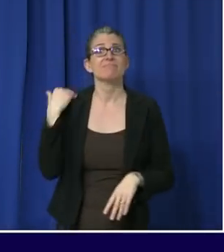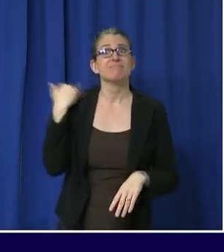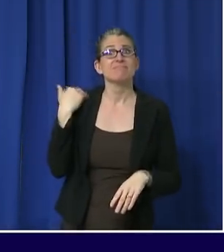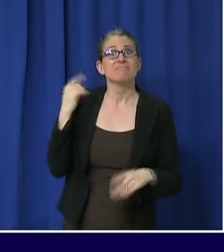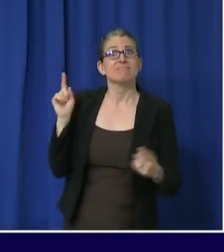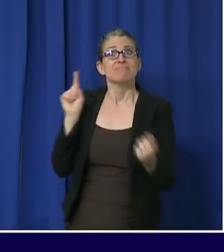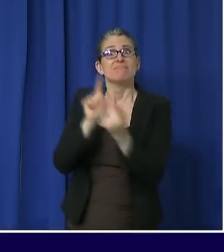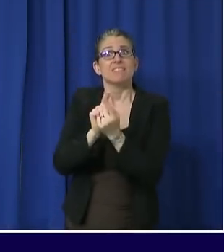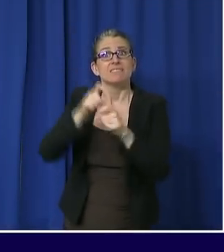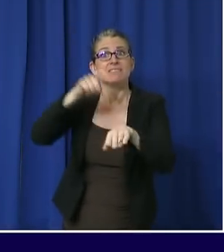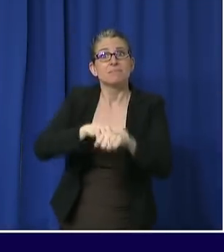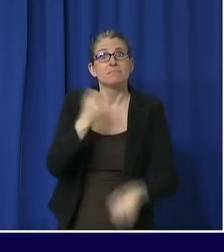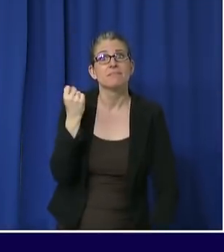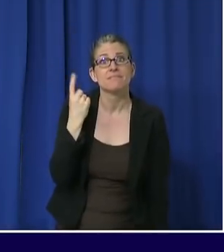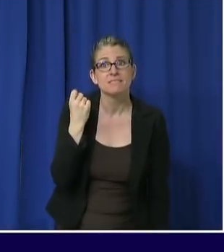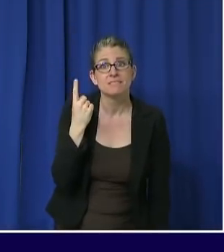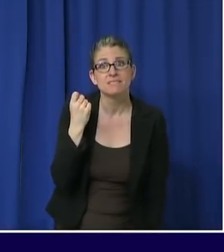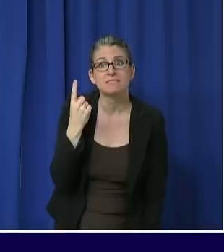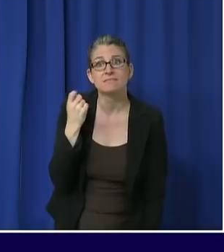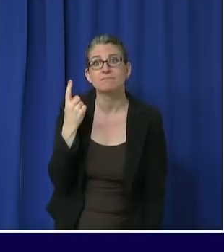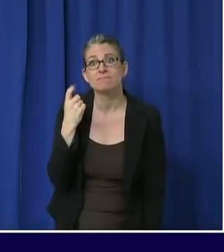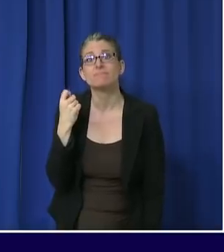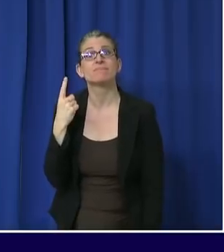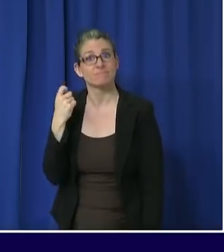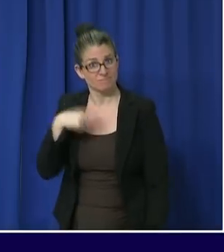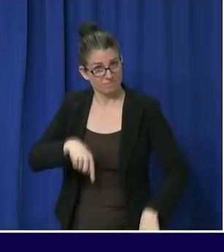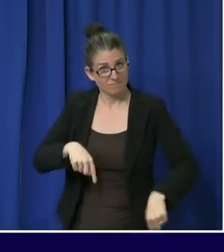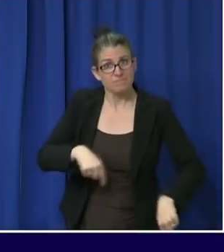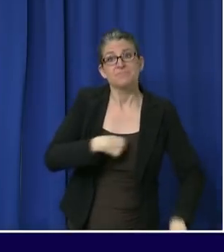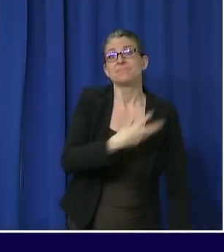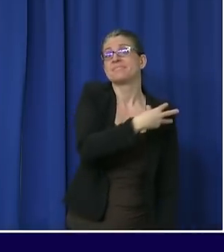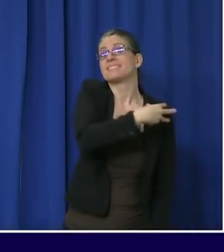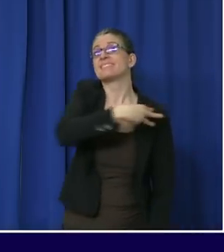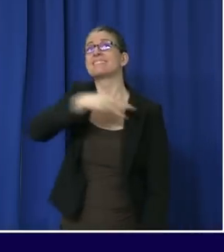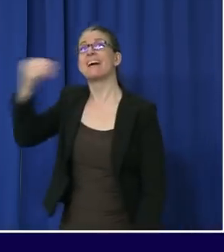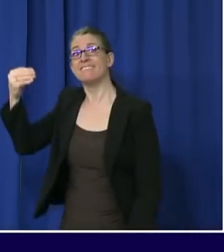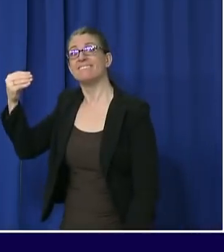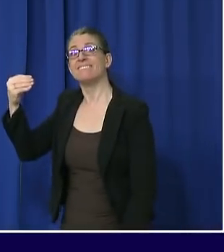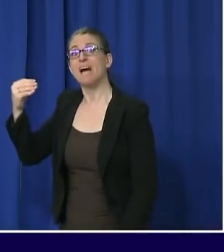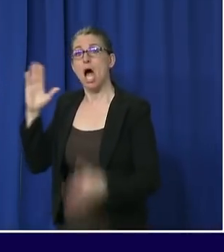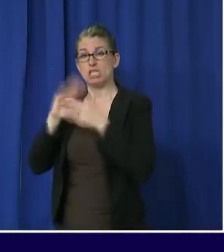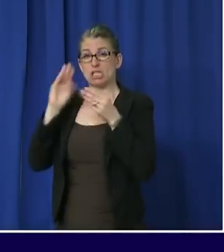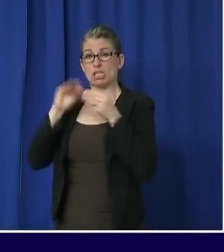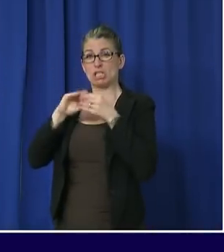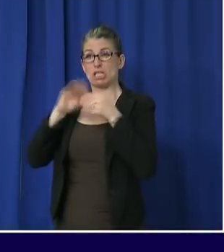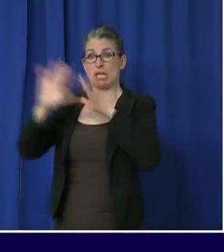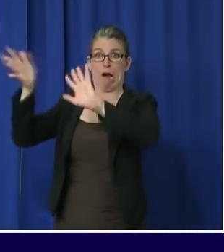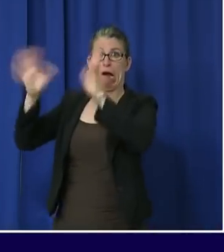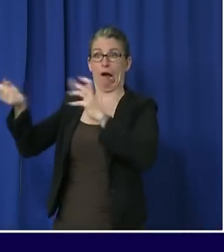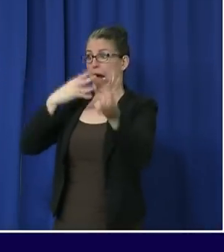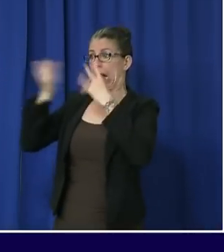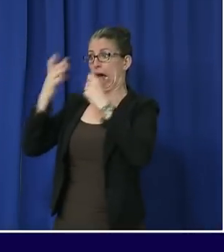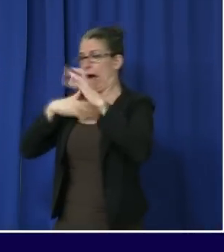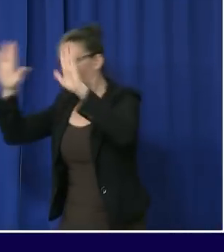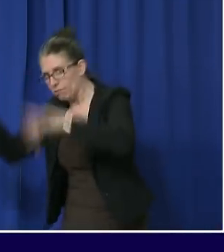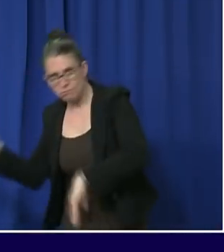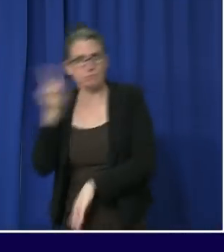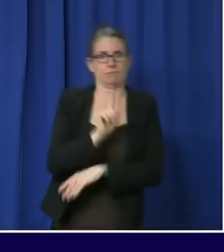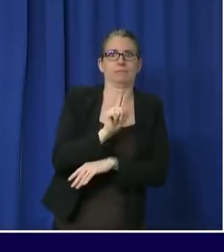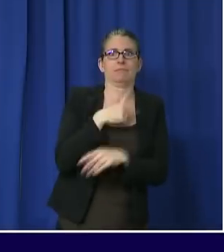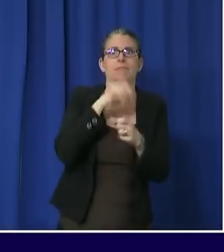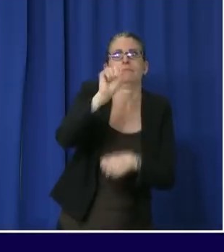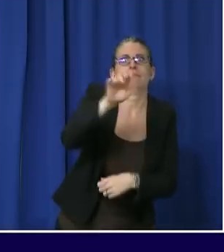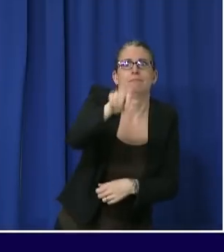report on. Given where we are in the outbreak now, it's more of a moving average. And so that's really kind of how we look